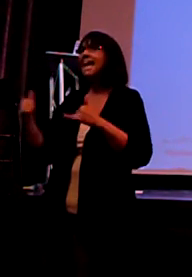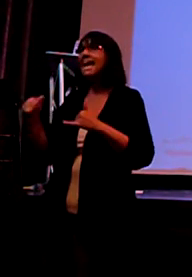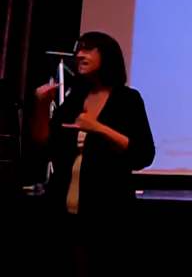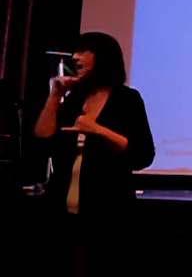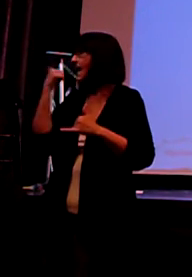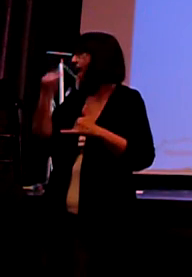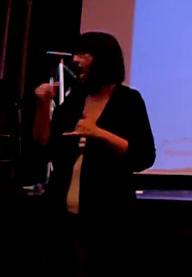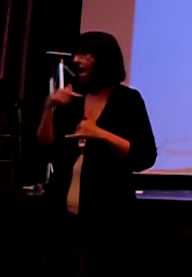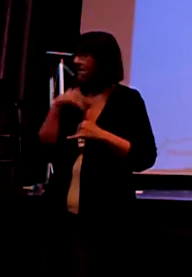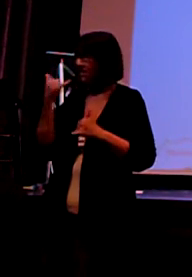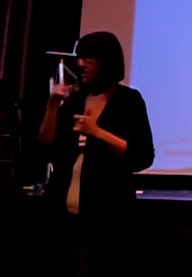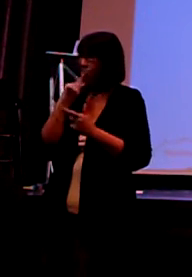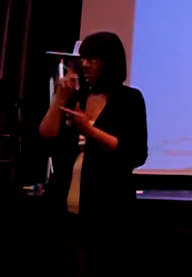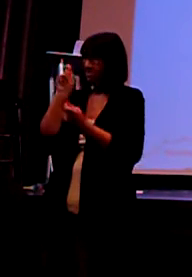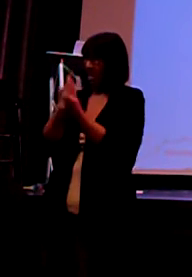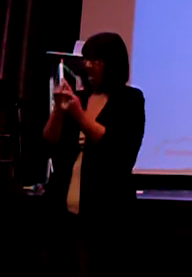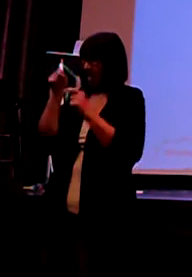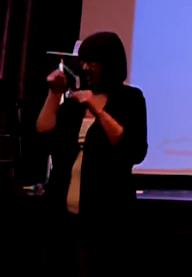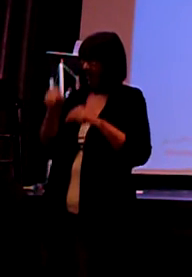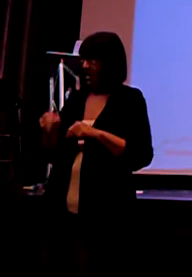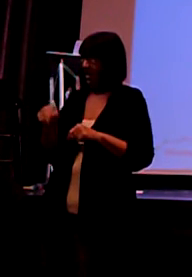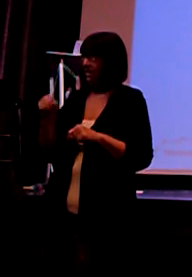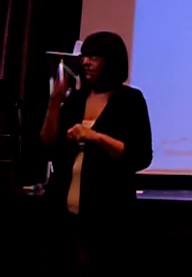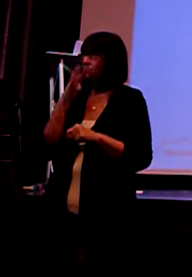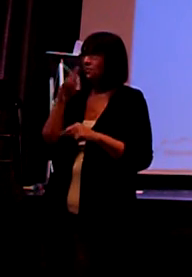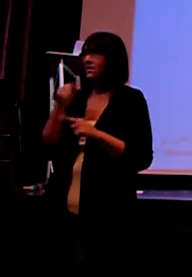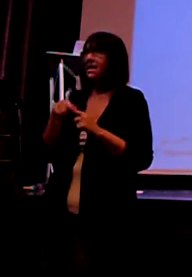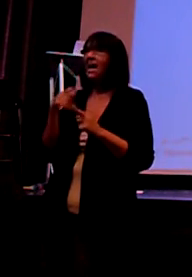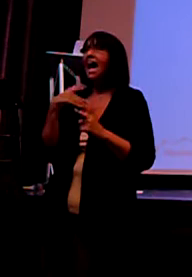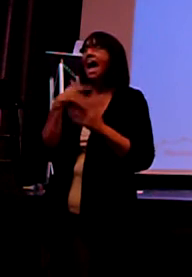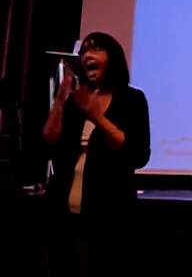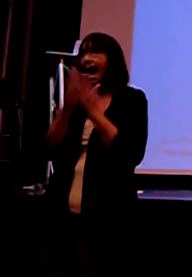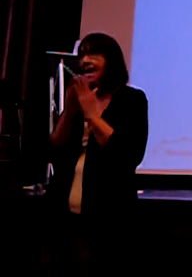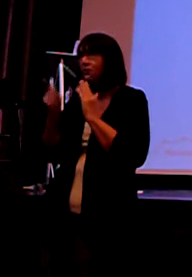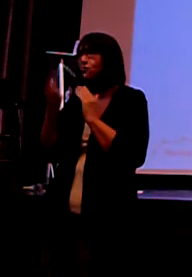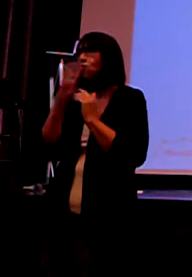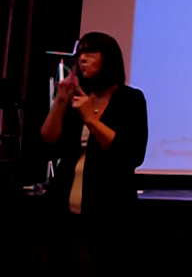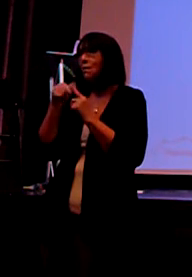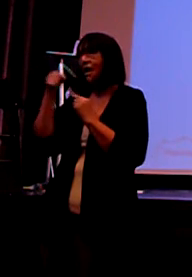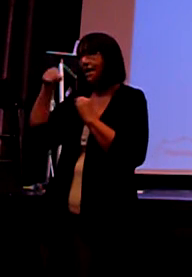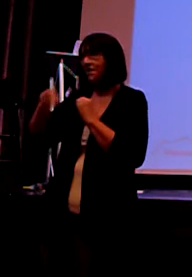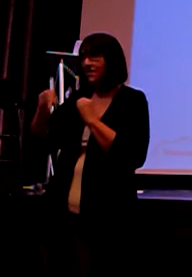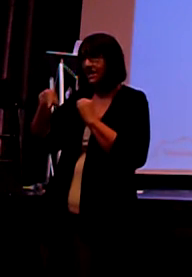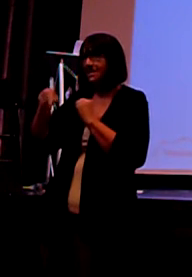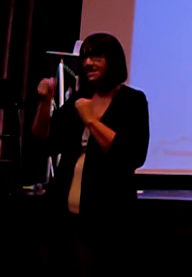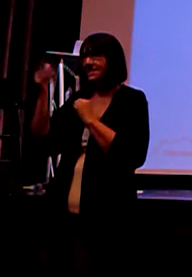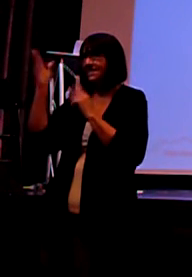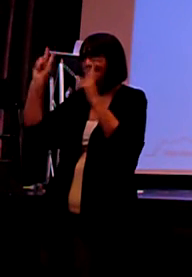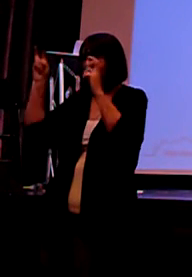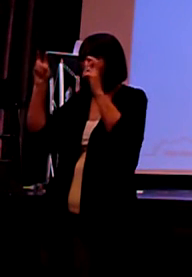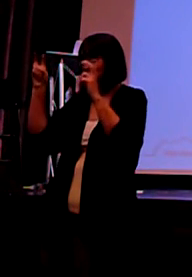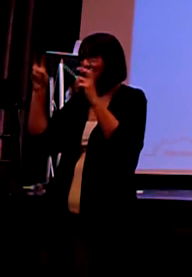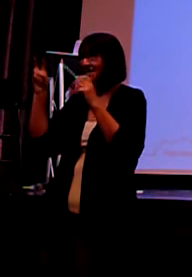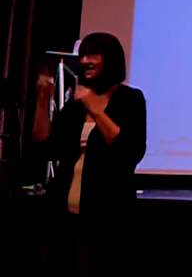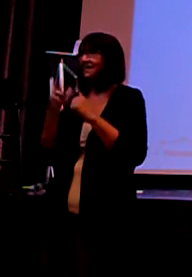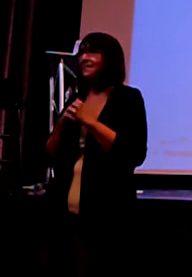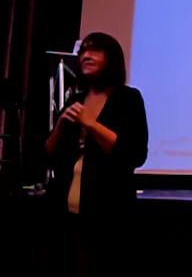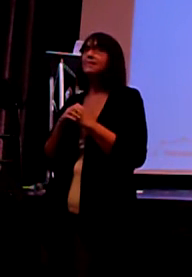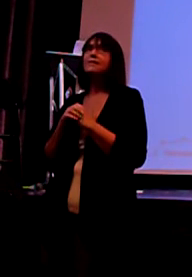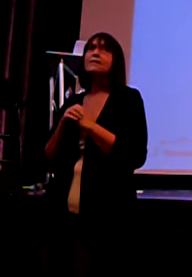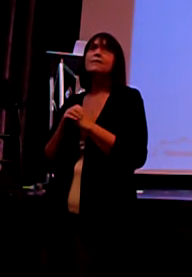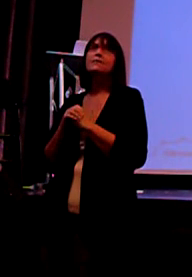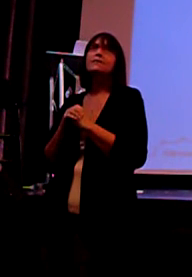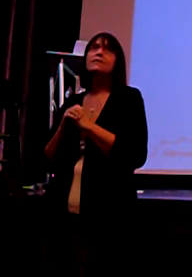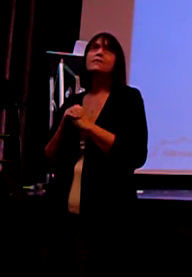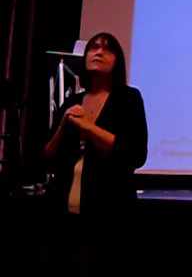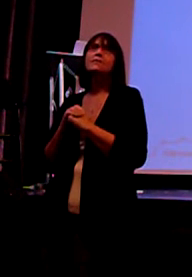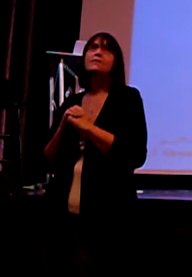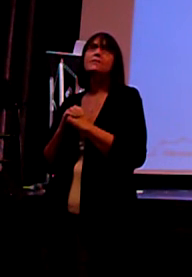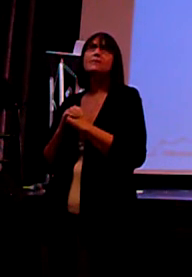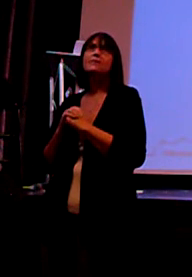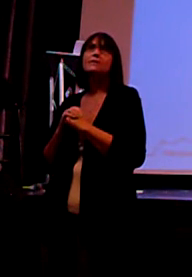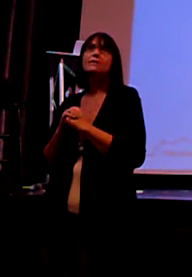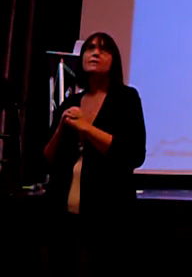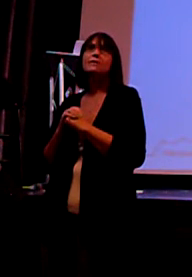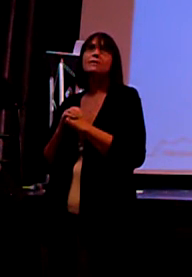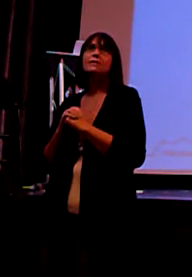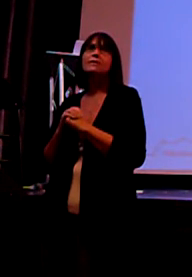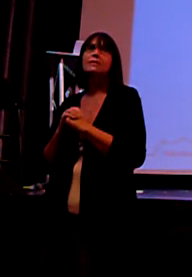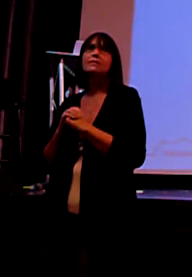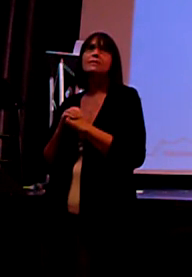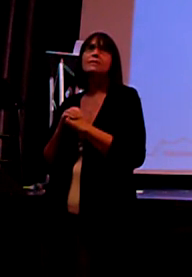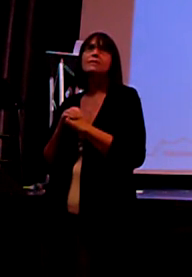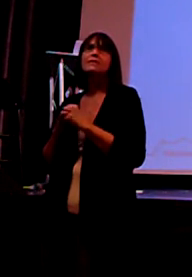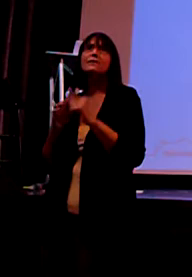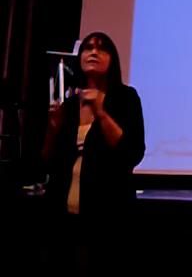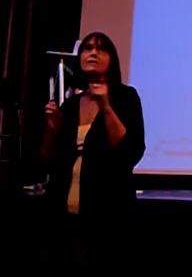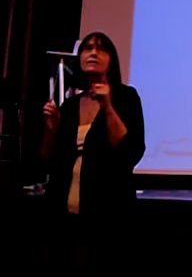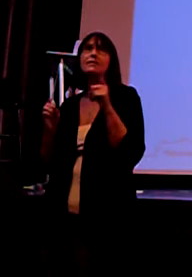have anything outside of this, then I would kindly ask you to hold that until we open up for the Captain's